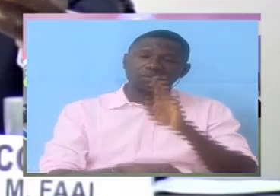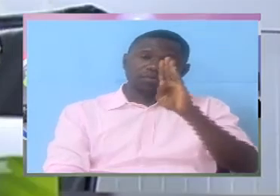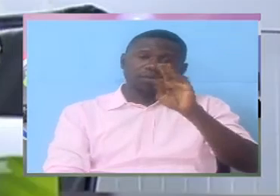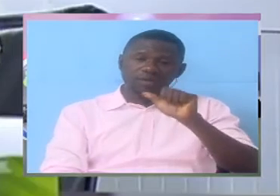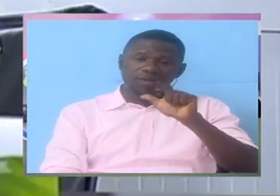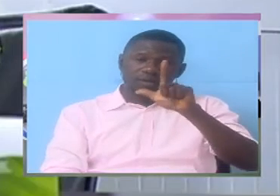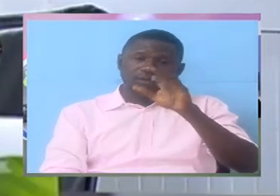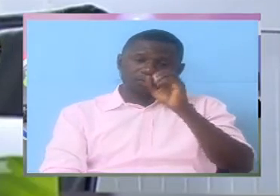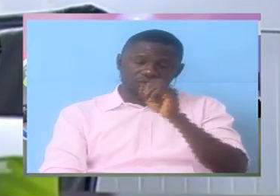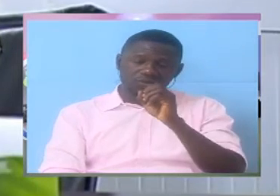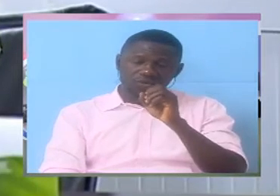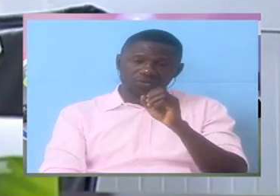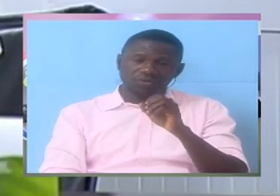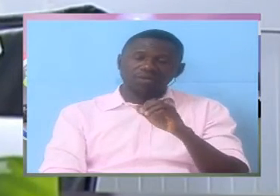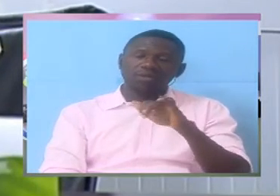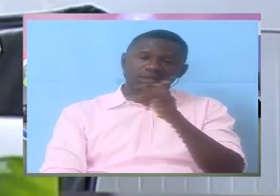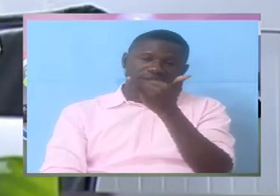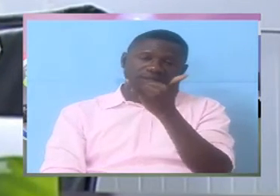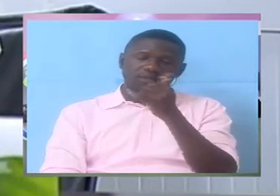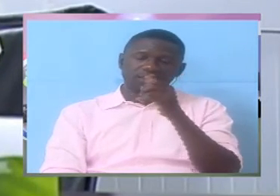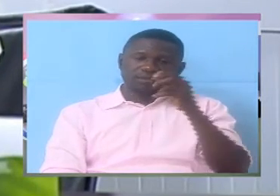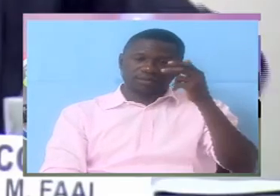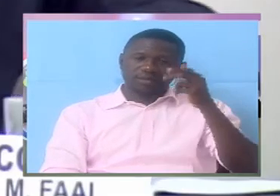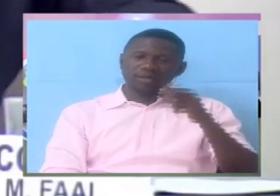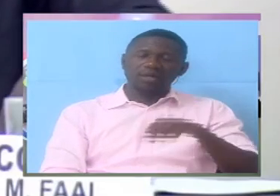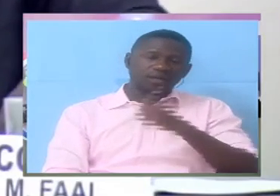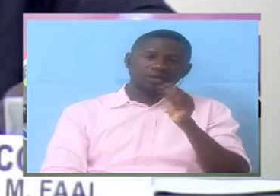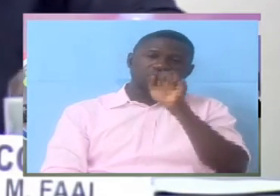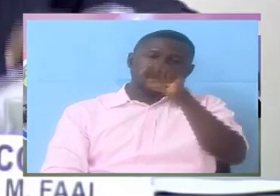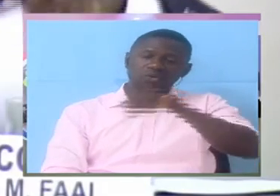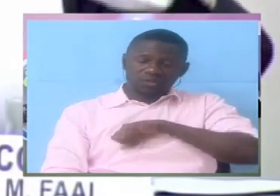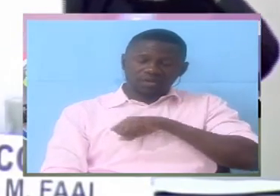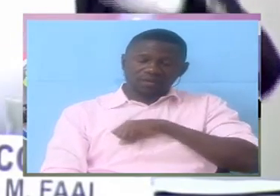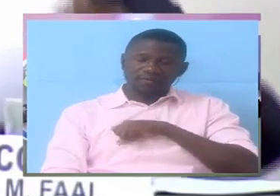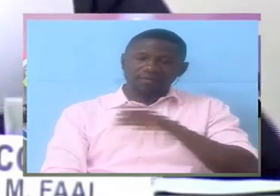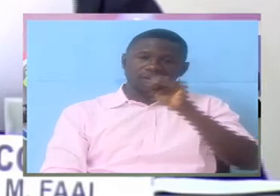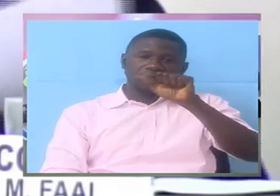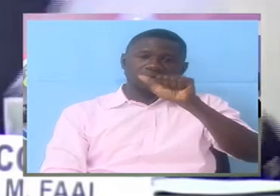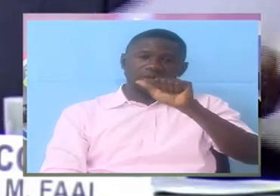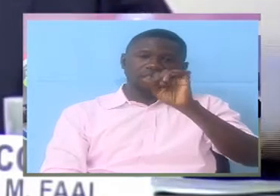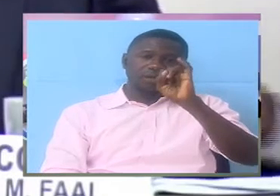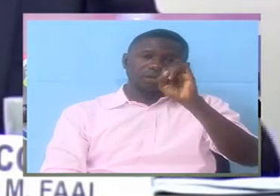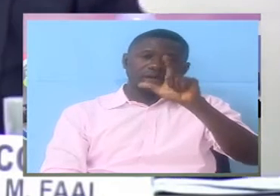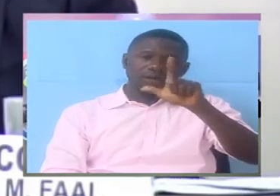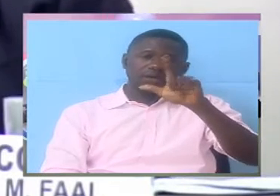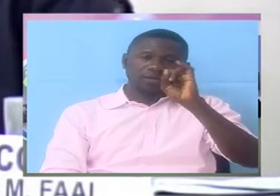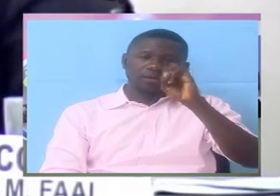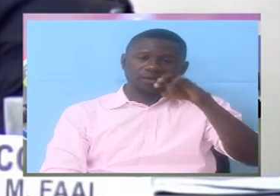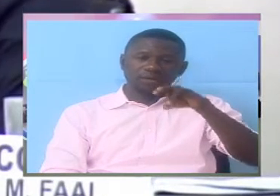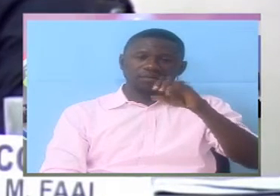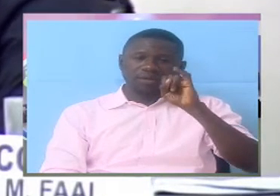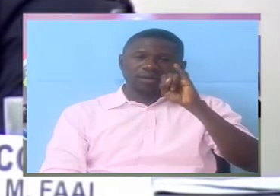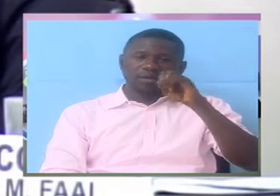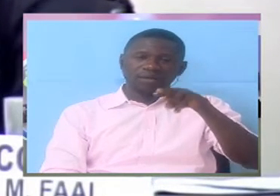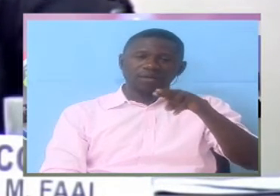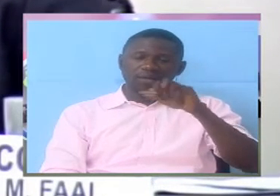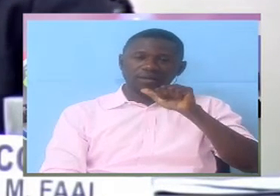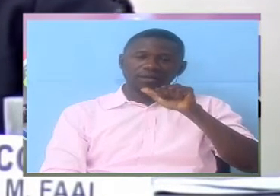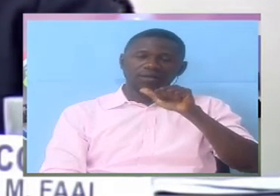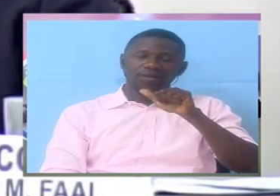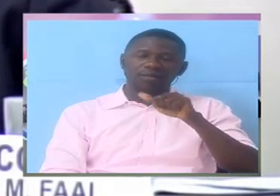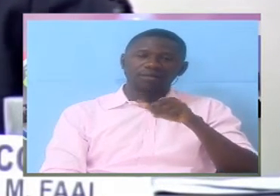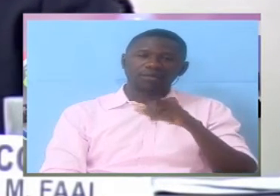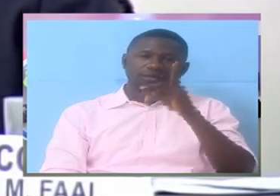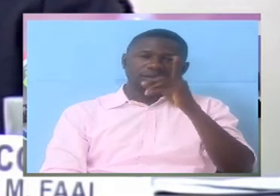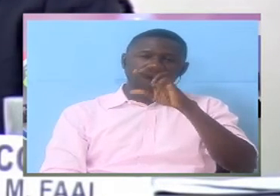tortured Balokante. Salmina Drammeh, Bulomata. Thank you very much, Mr. Witness. Balo said his torture